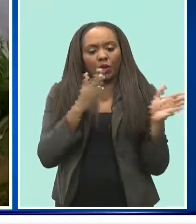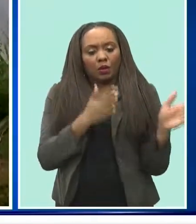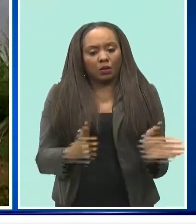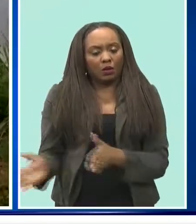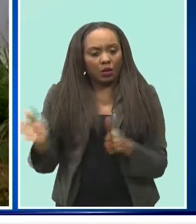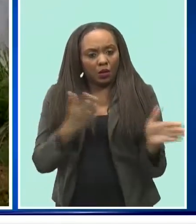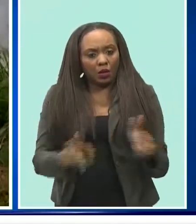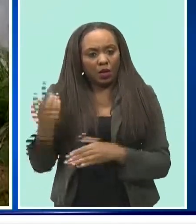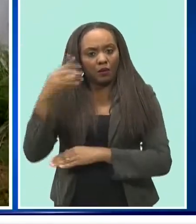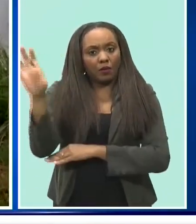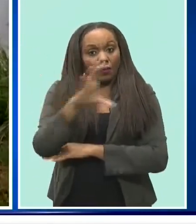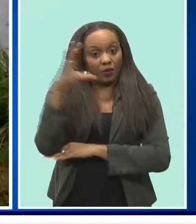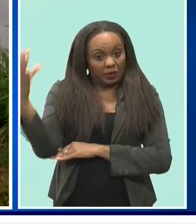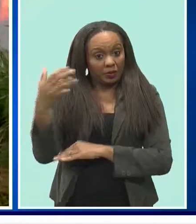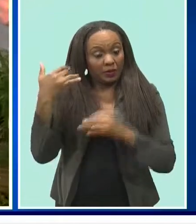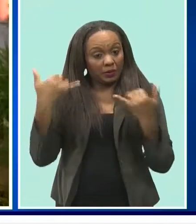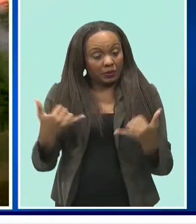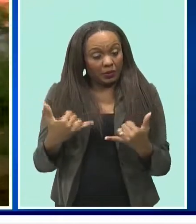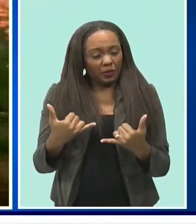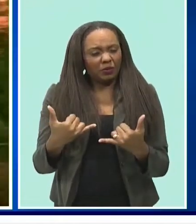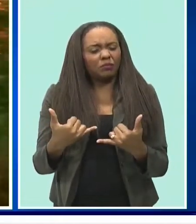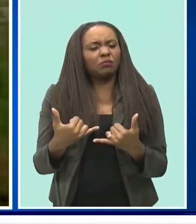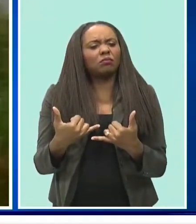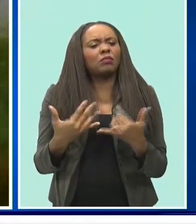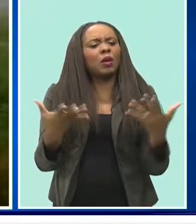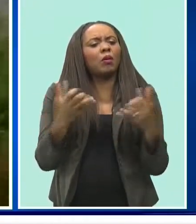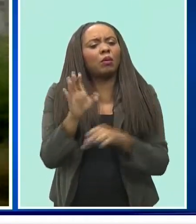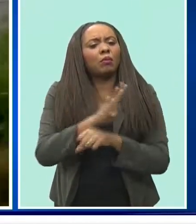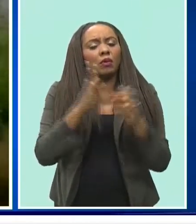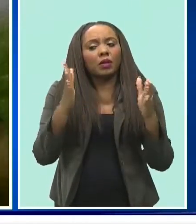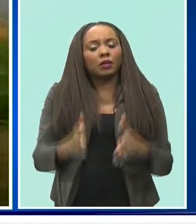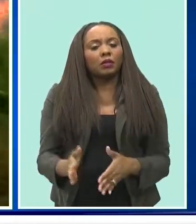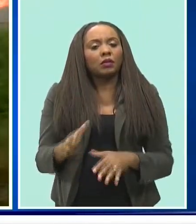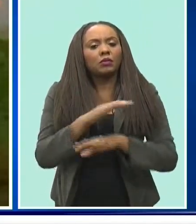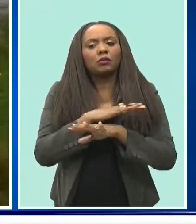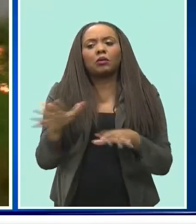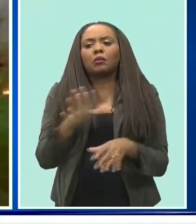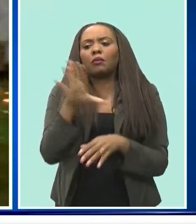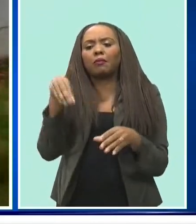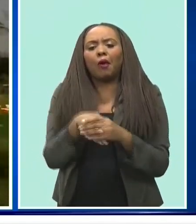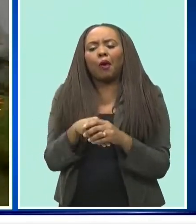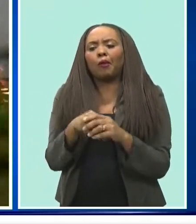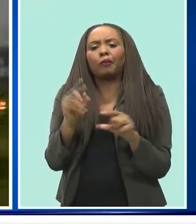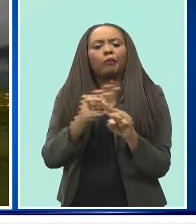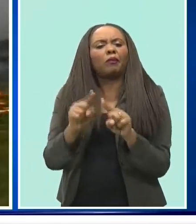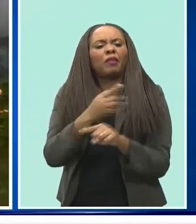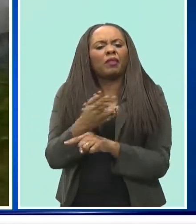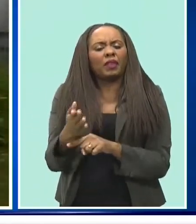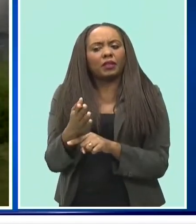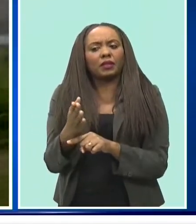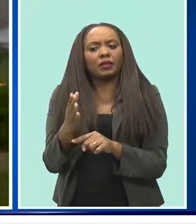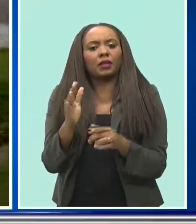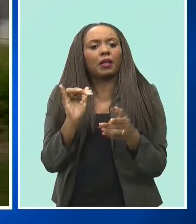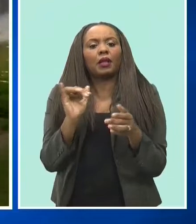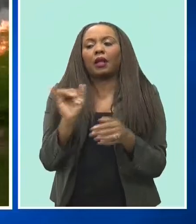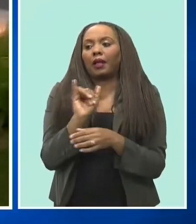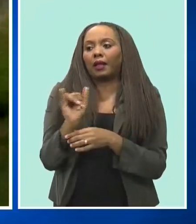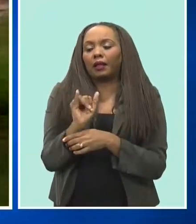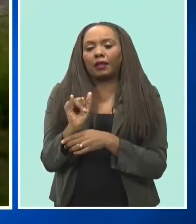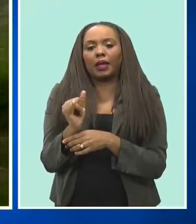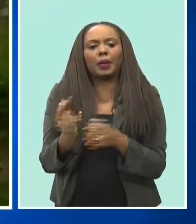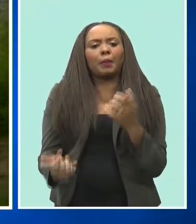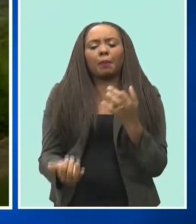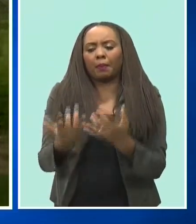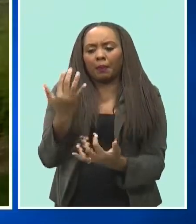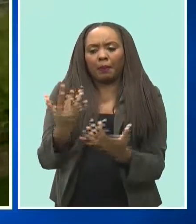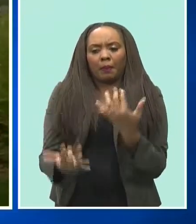Christmas kick into high gear, he's asking Barbadians not to engage in practices that could lead to fires, such as indiscriminate